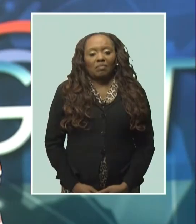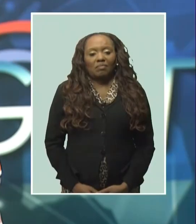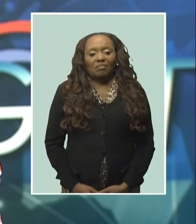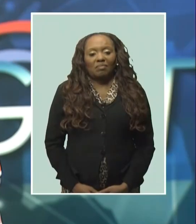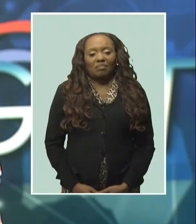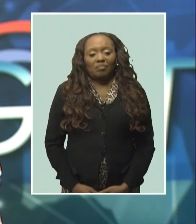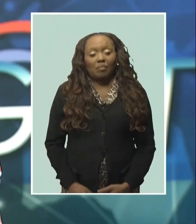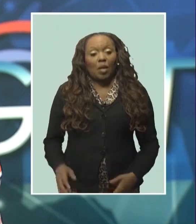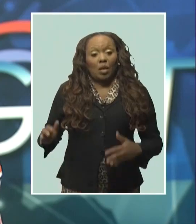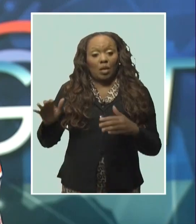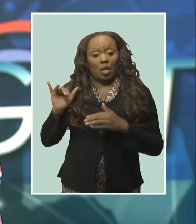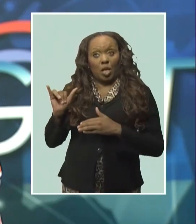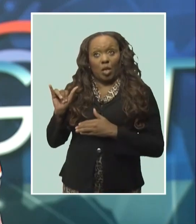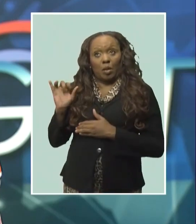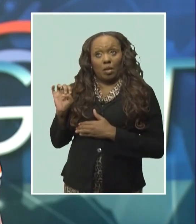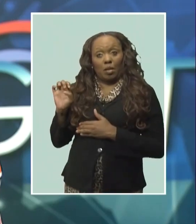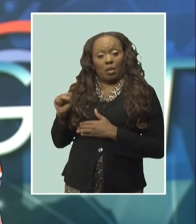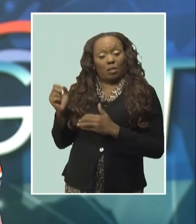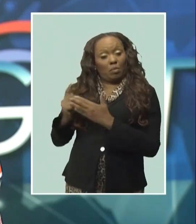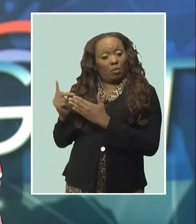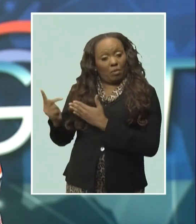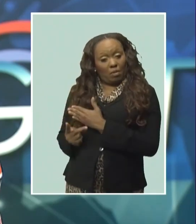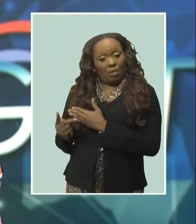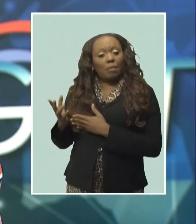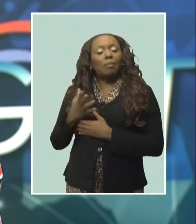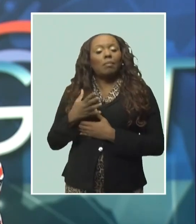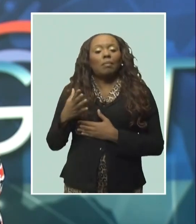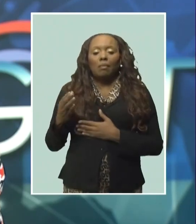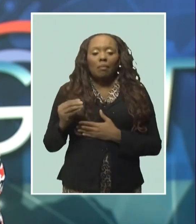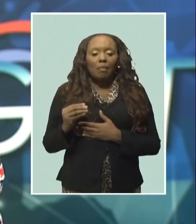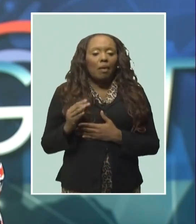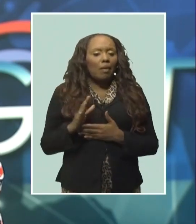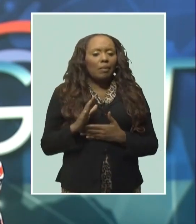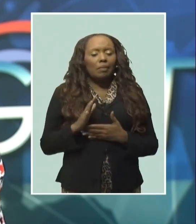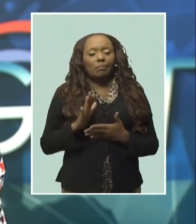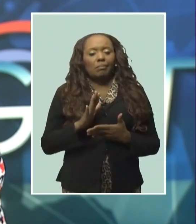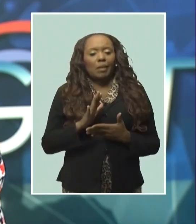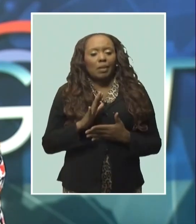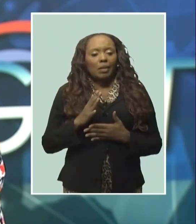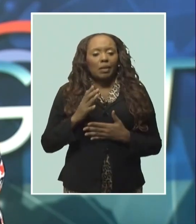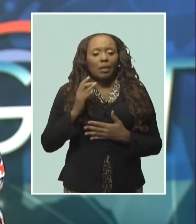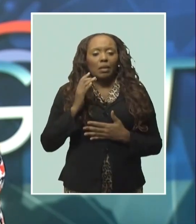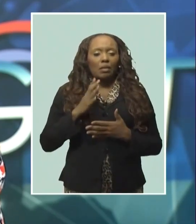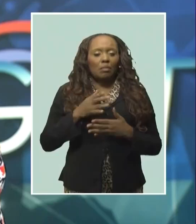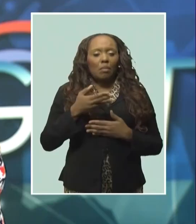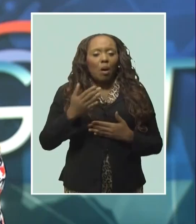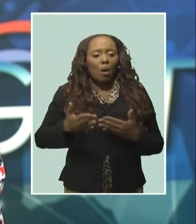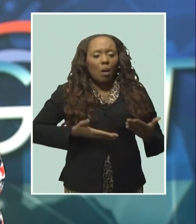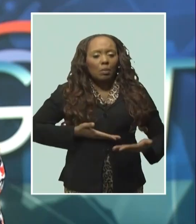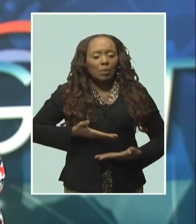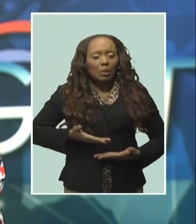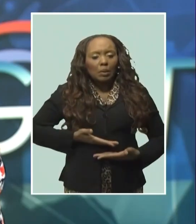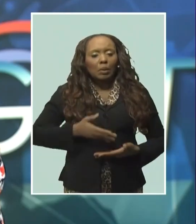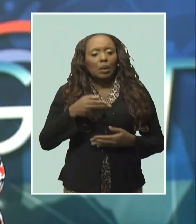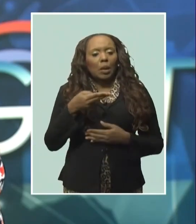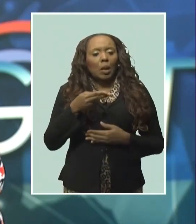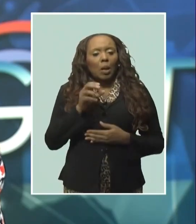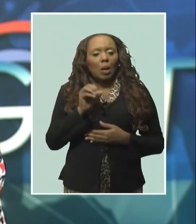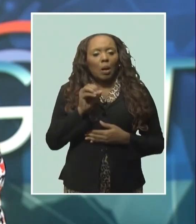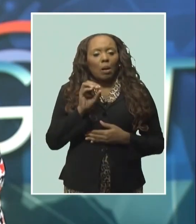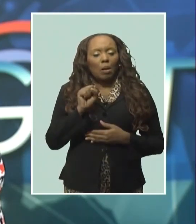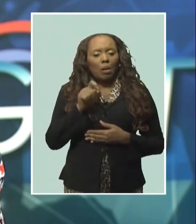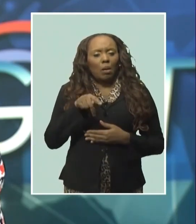A partnership between the Youth Entrepreneurship Scheme and the hospitality industry is being seen as a win-win